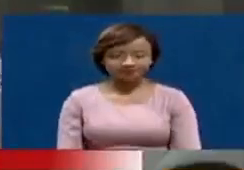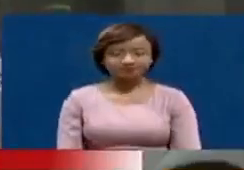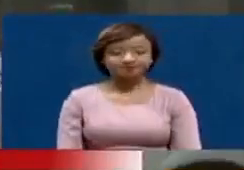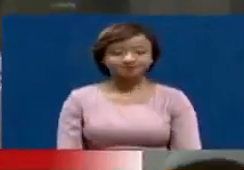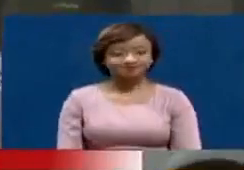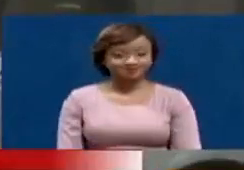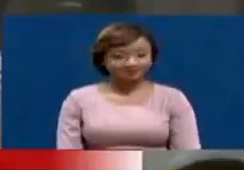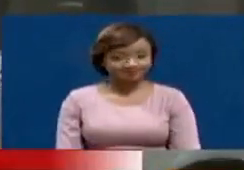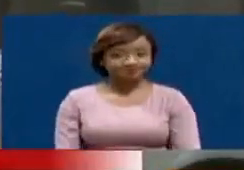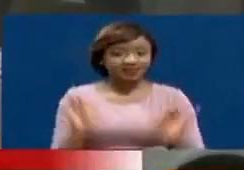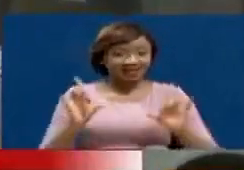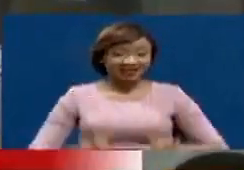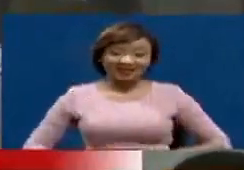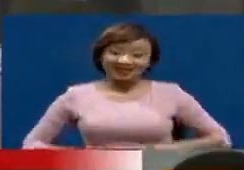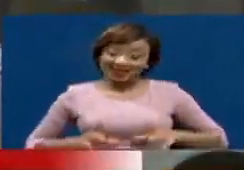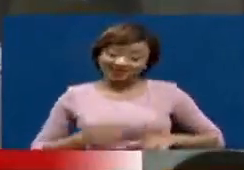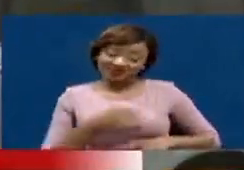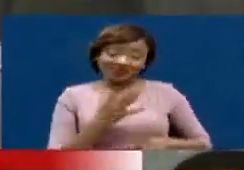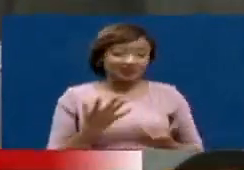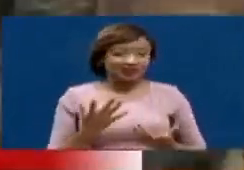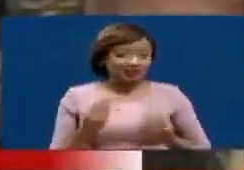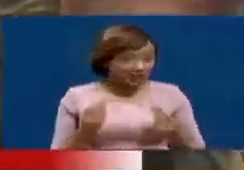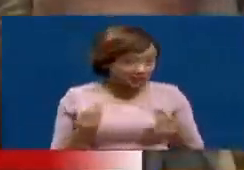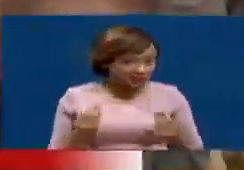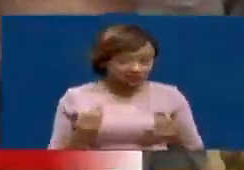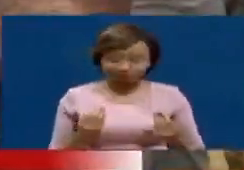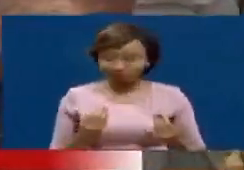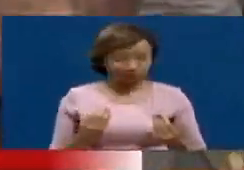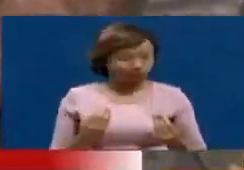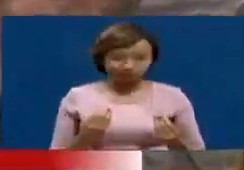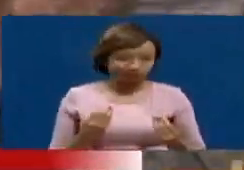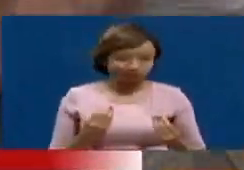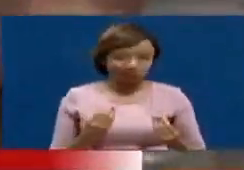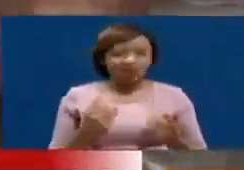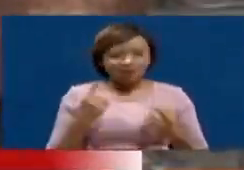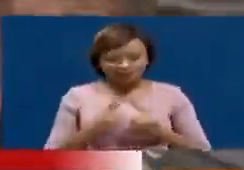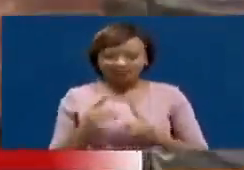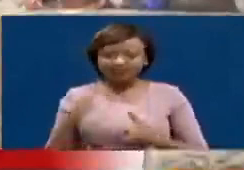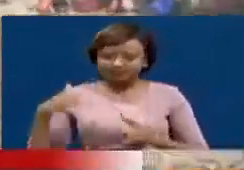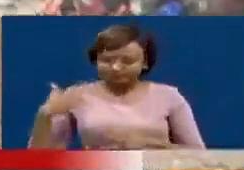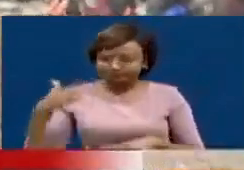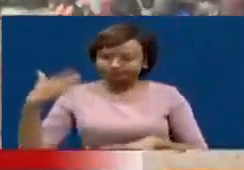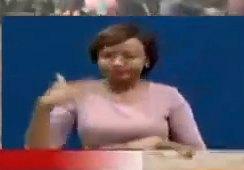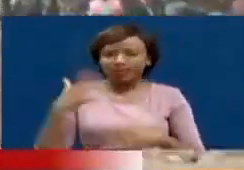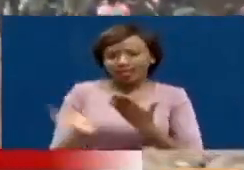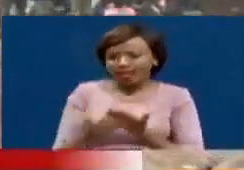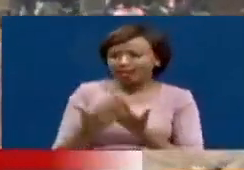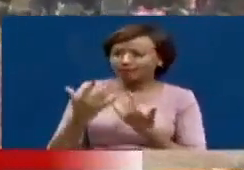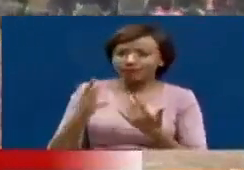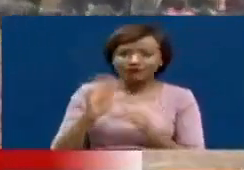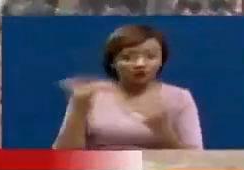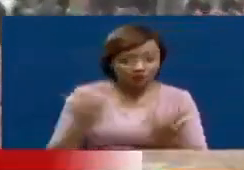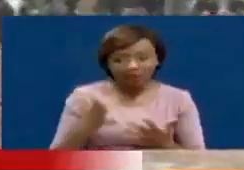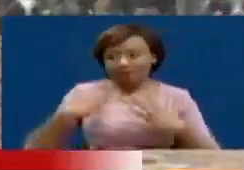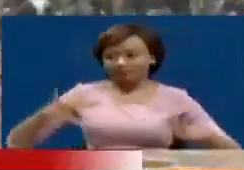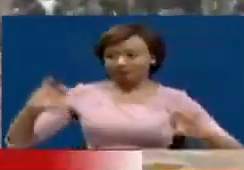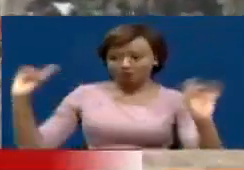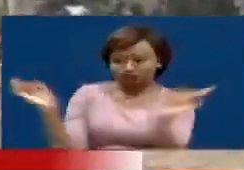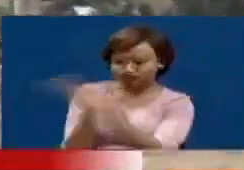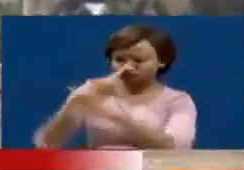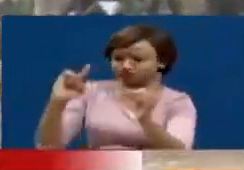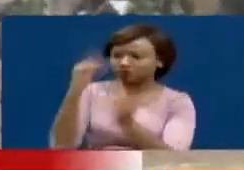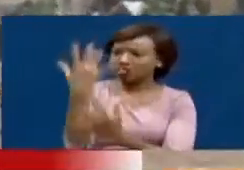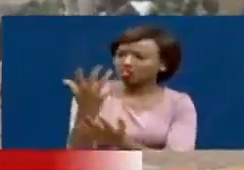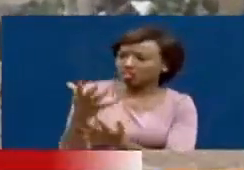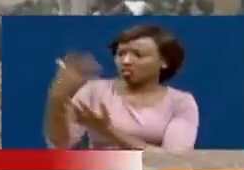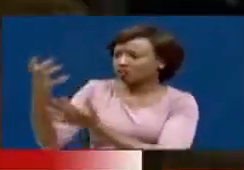As is, life is already hard for these street families. On a day-to-day basis, they depend on handouts to survive. But with every measure